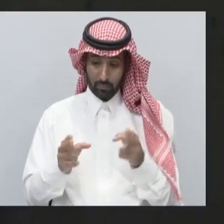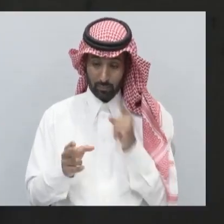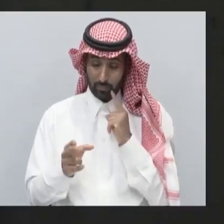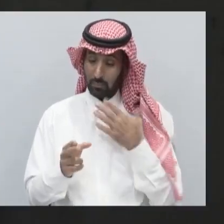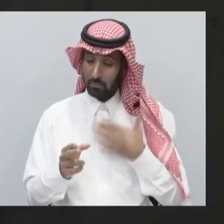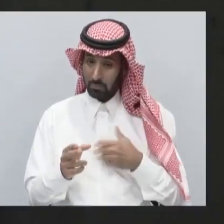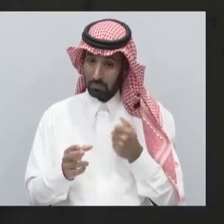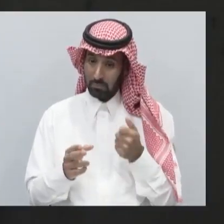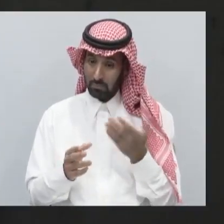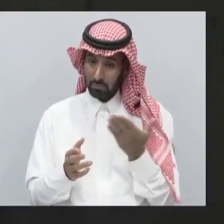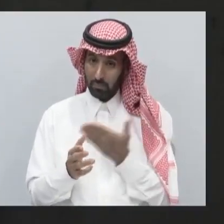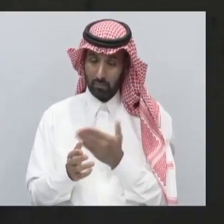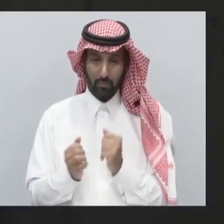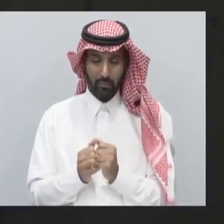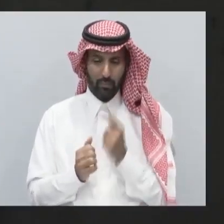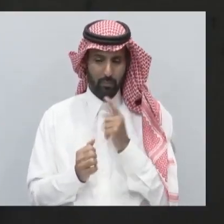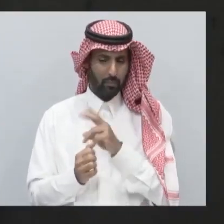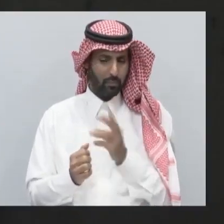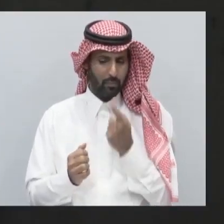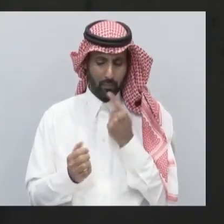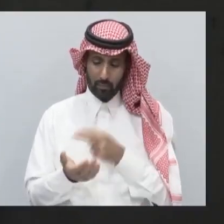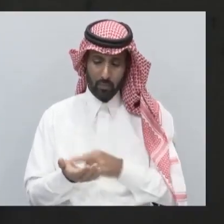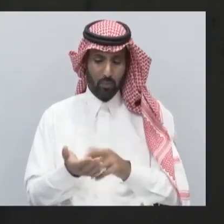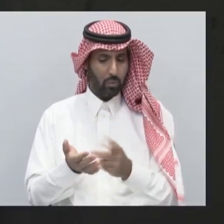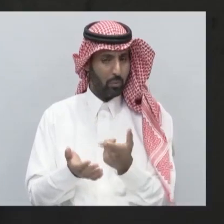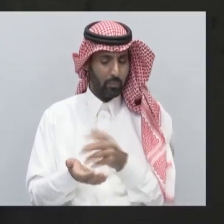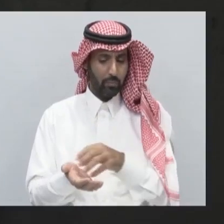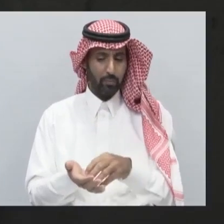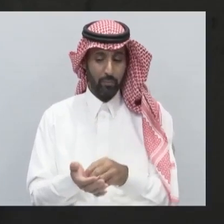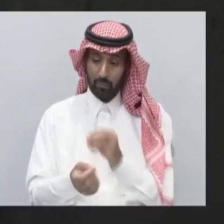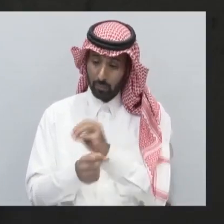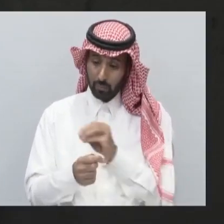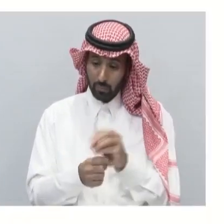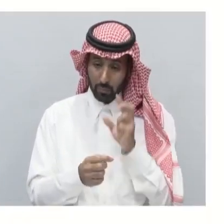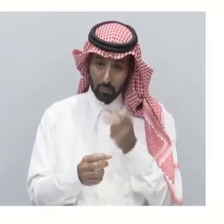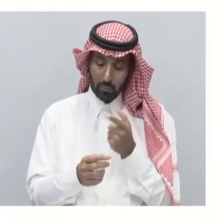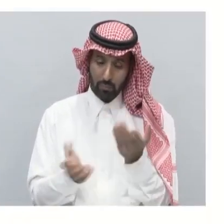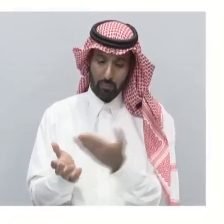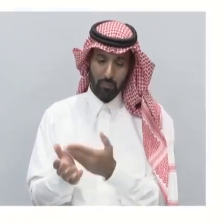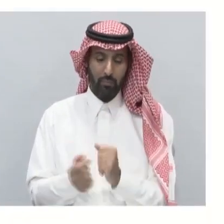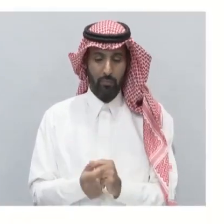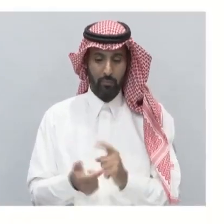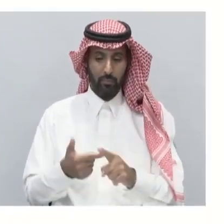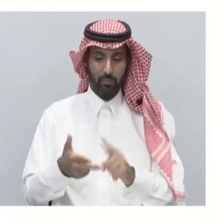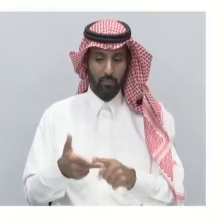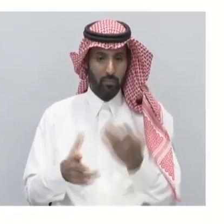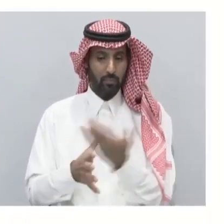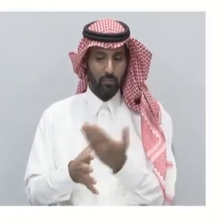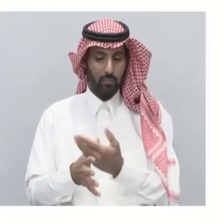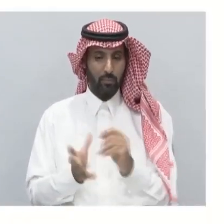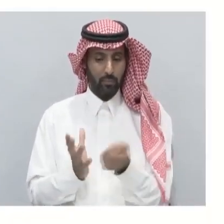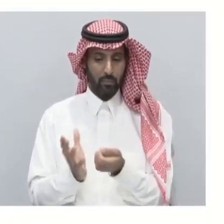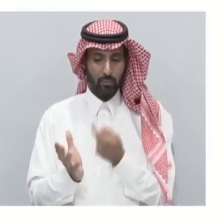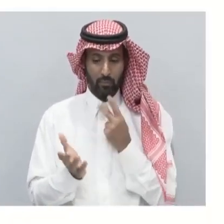your greetings. This is an email to tell you this or that. How are you? Then the reason for writing